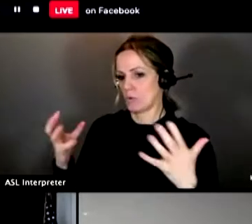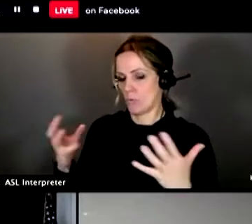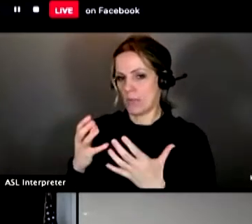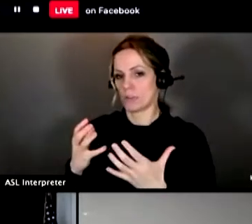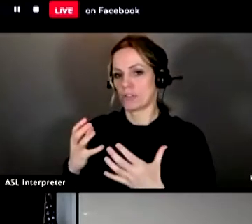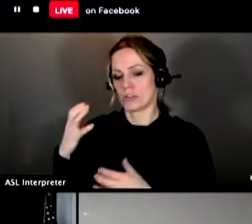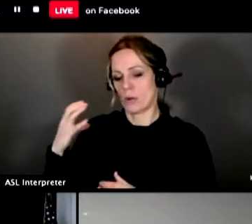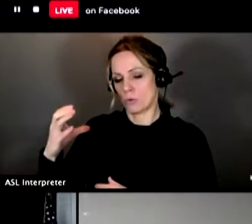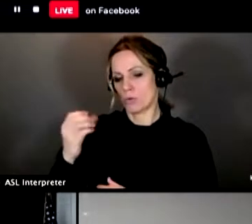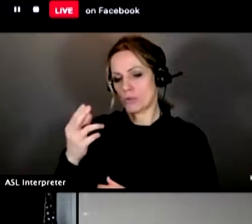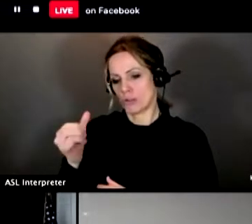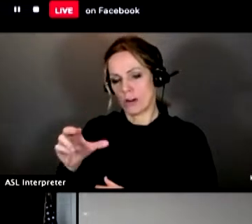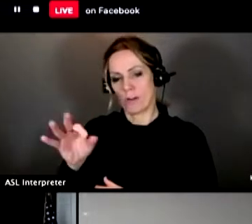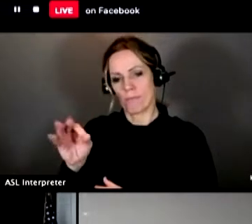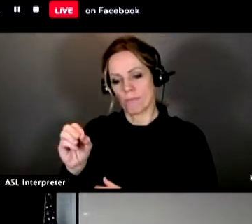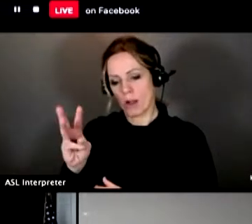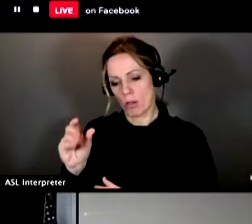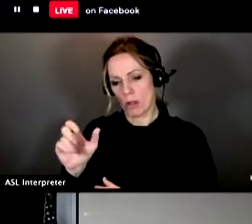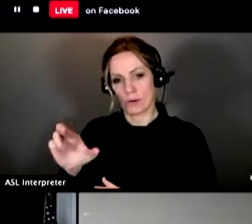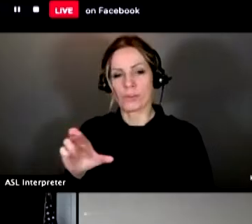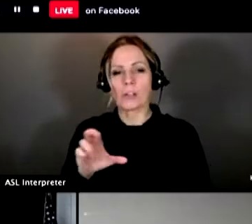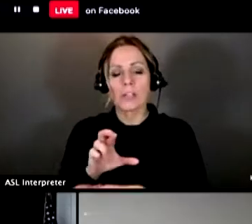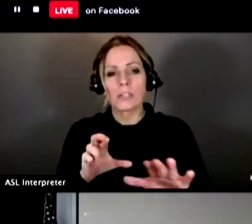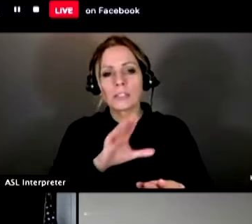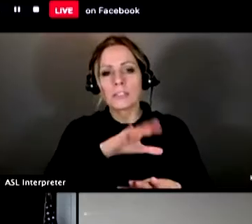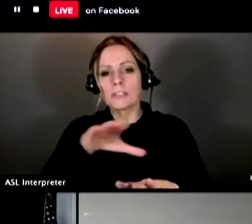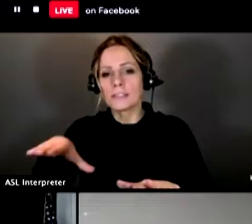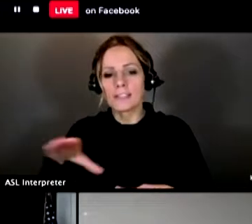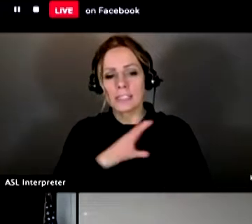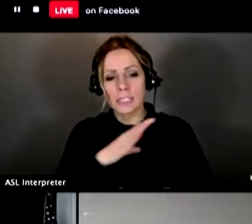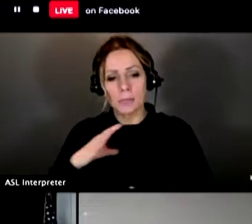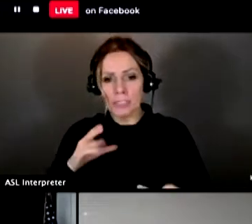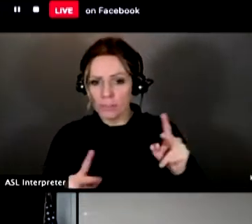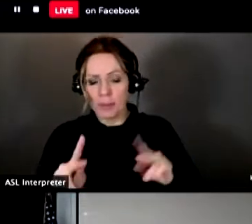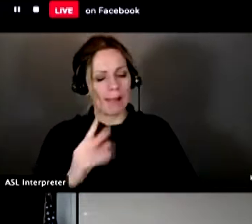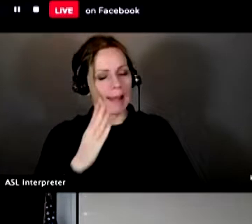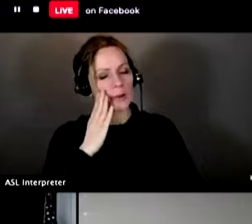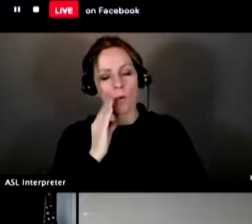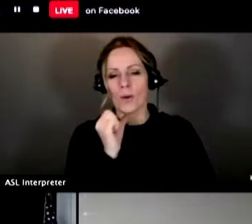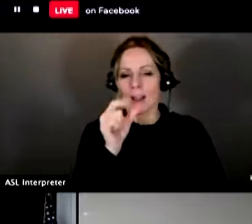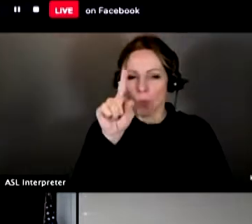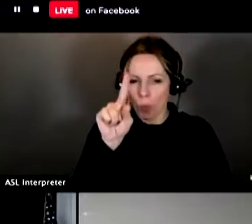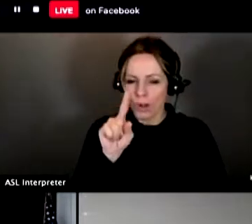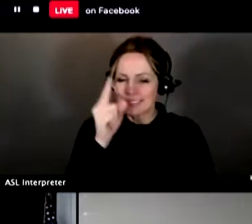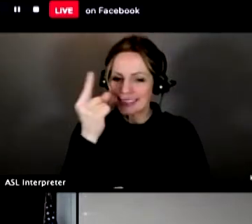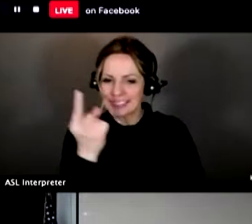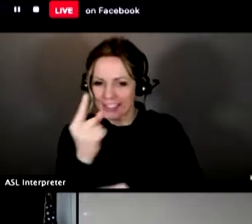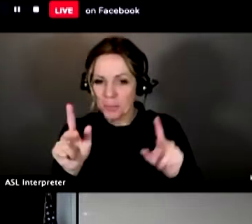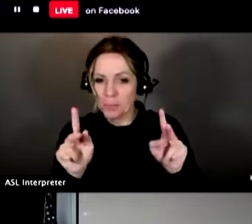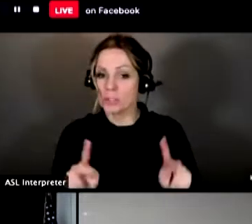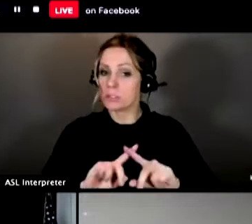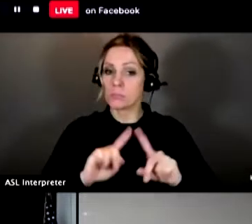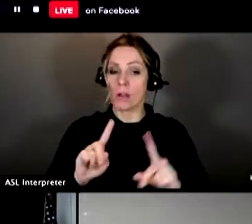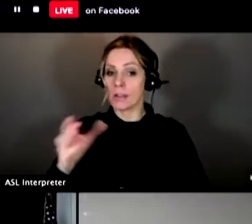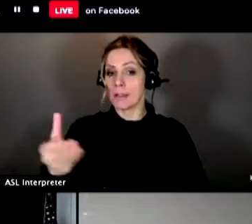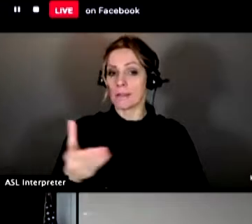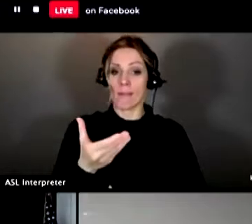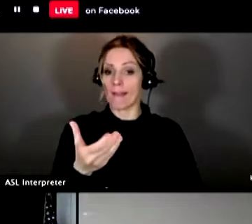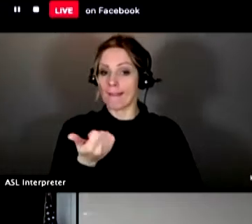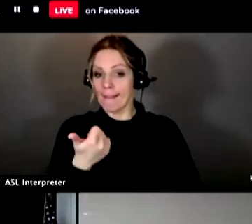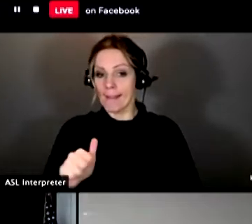the commissioners, I know it's hard to, there isn't a single chair of the commission, and so I would just invite any commissioner who wanted